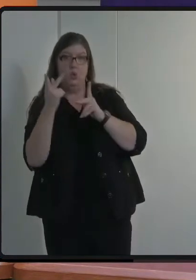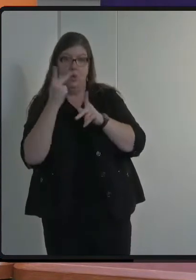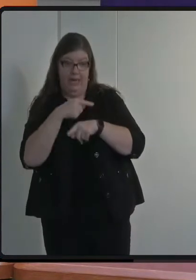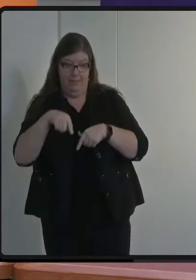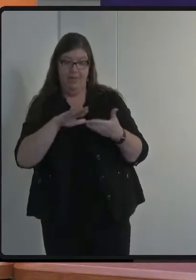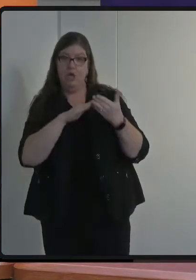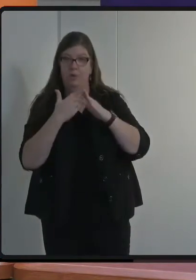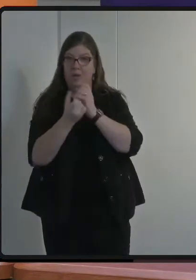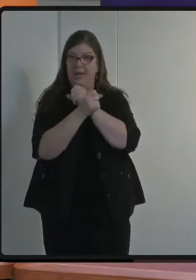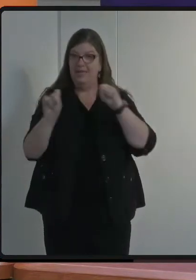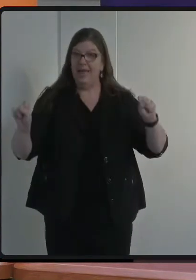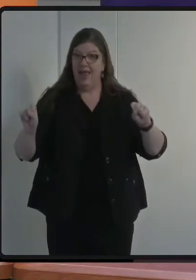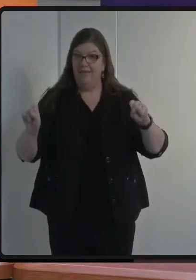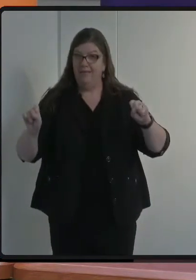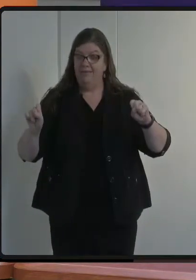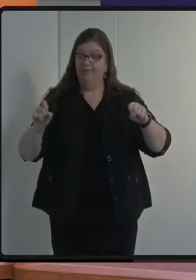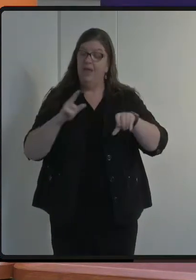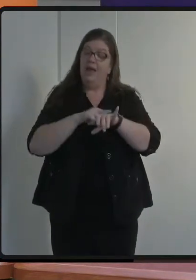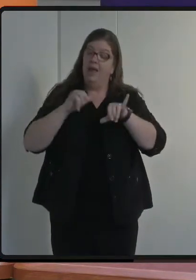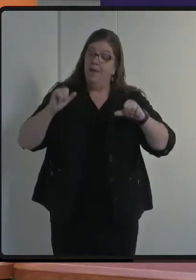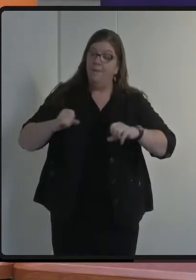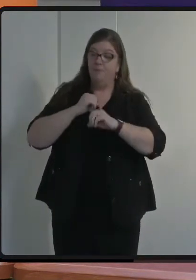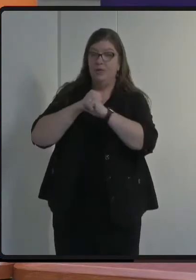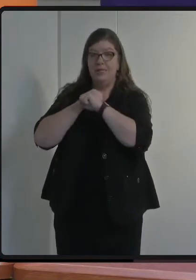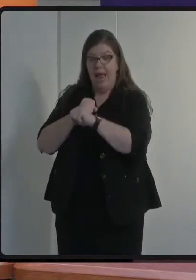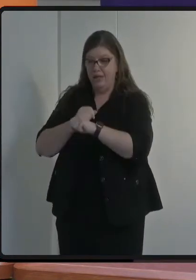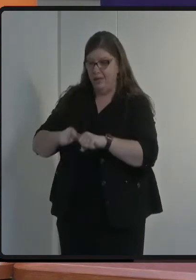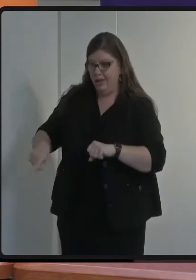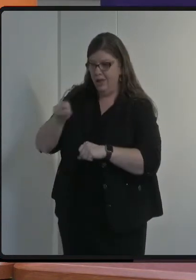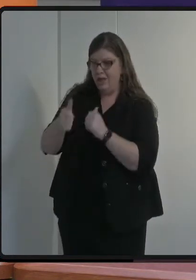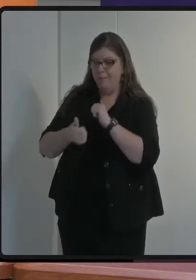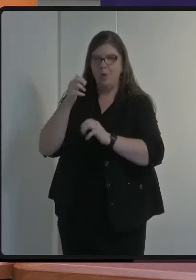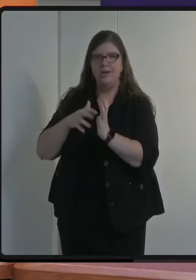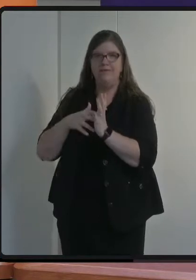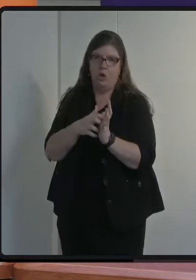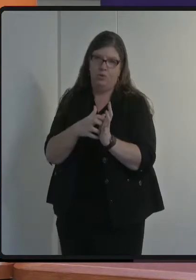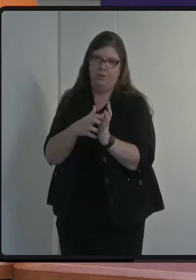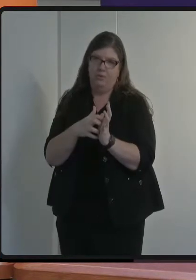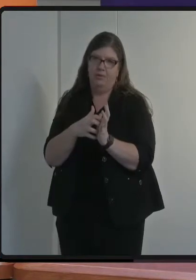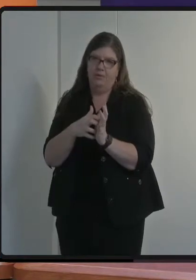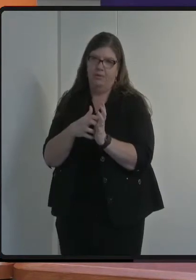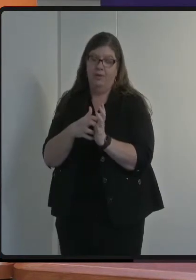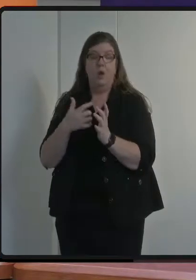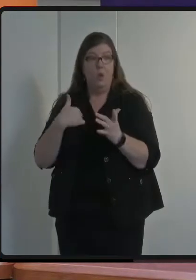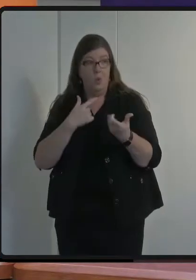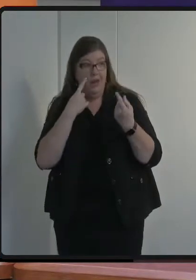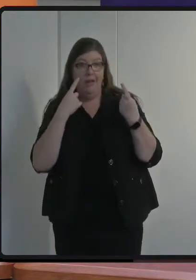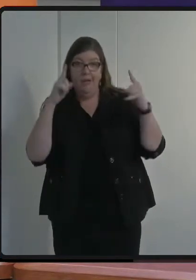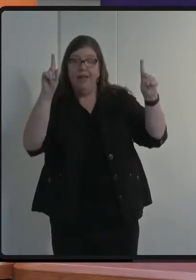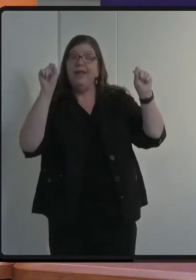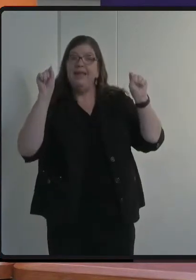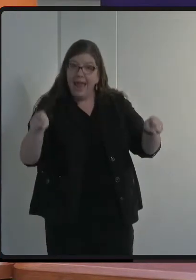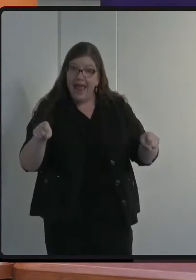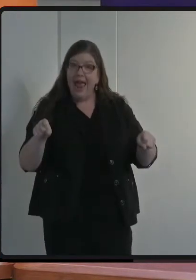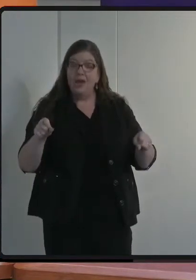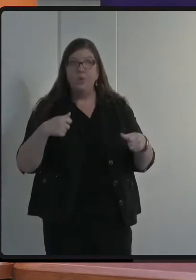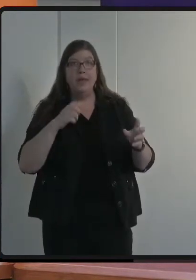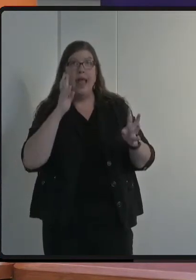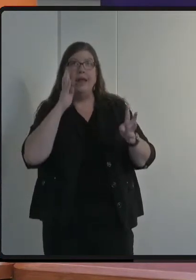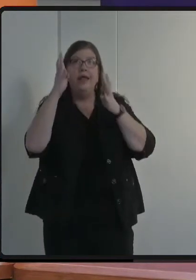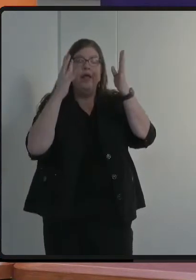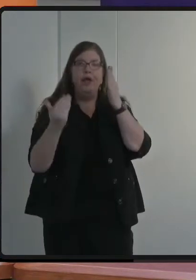community safe while protecting the most vulnerable. We can do this right in new